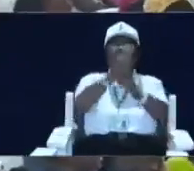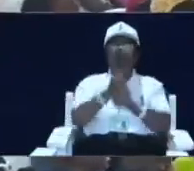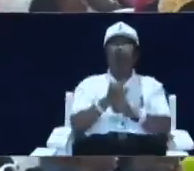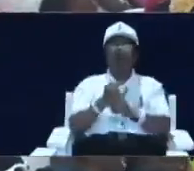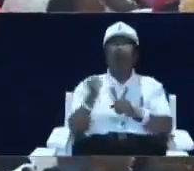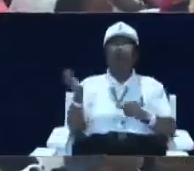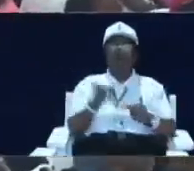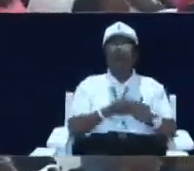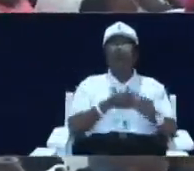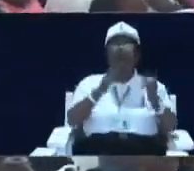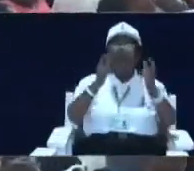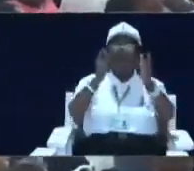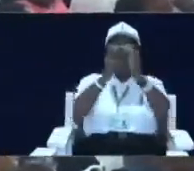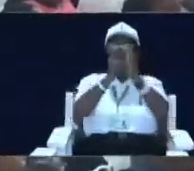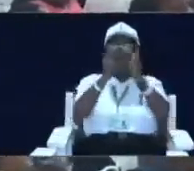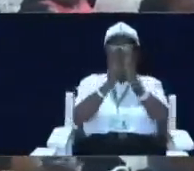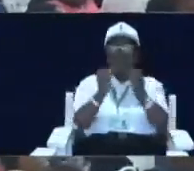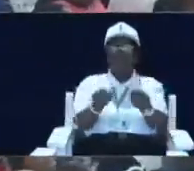campground